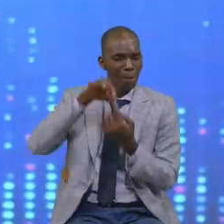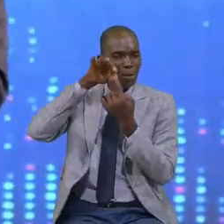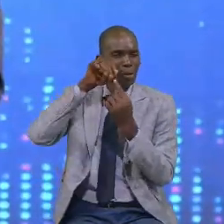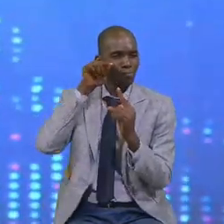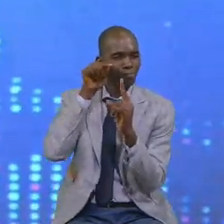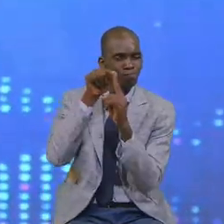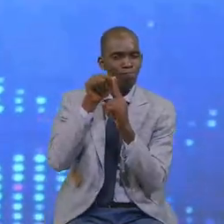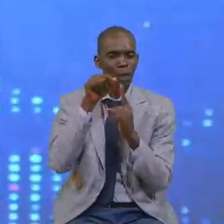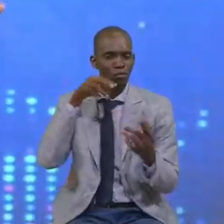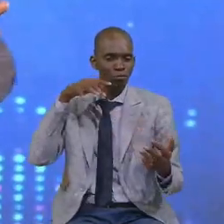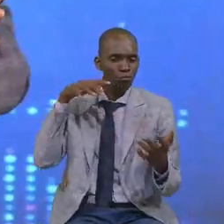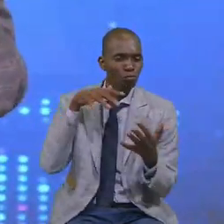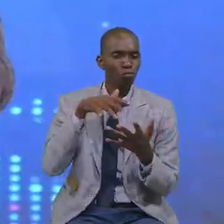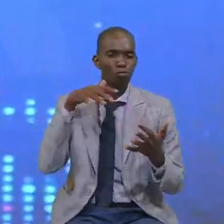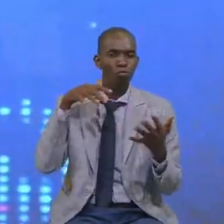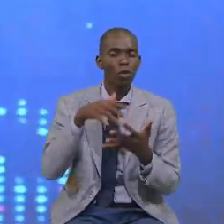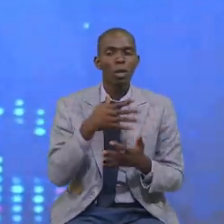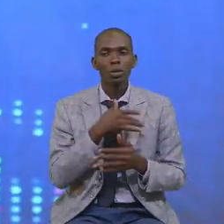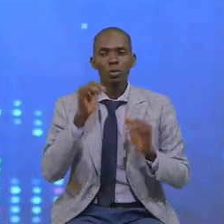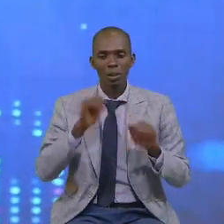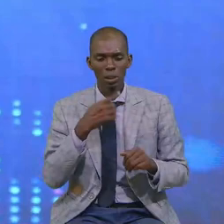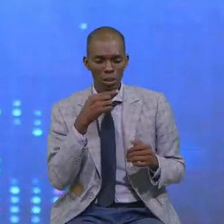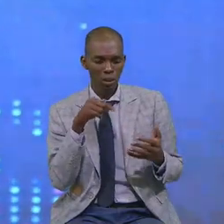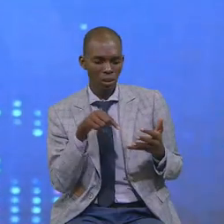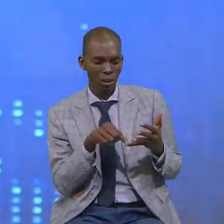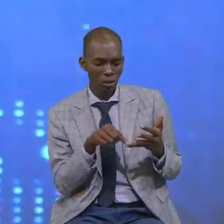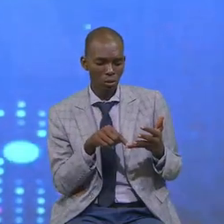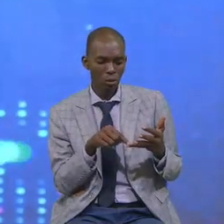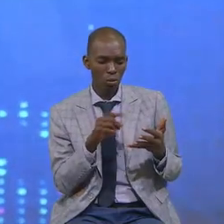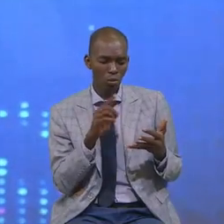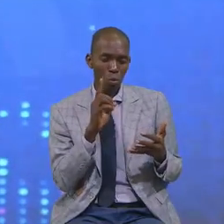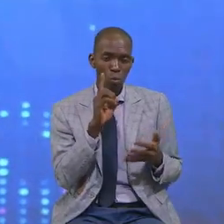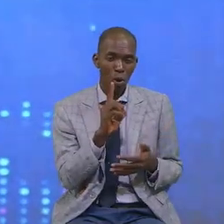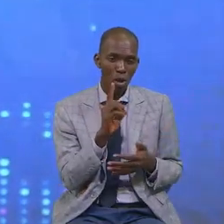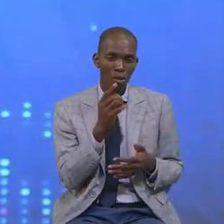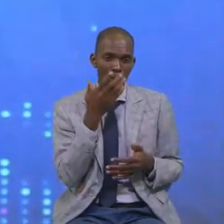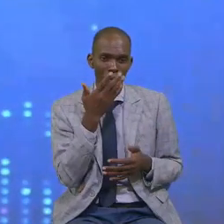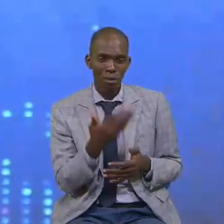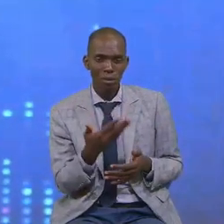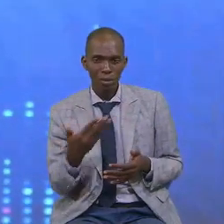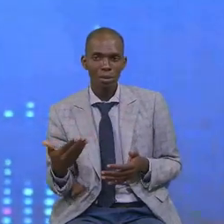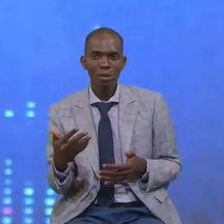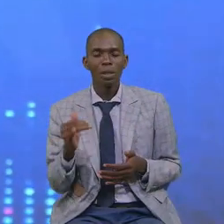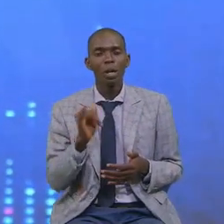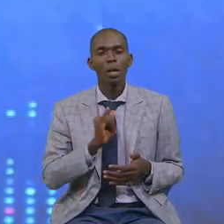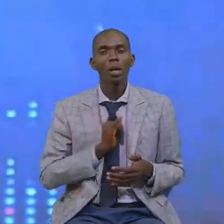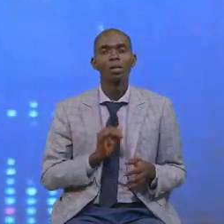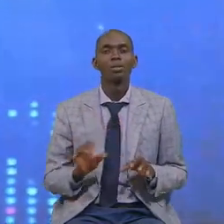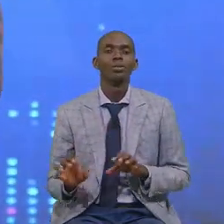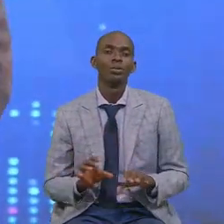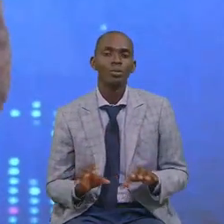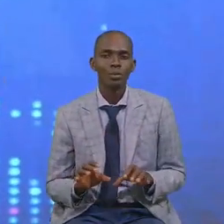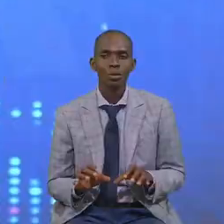can say, this one sin I do, you